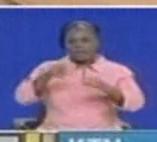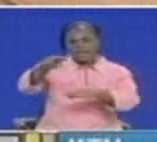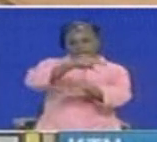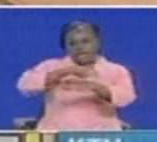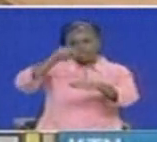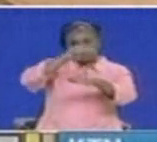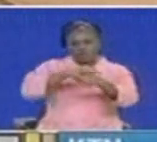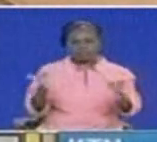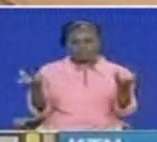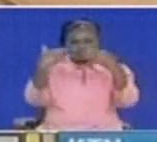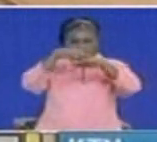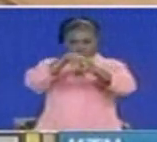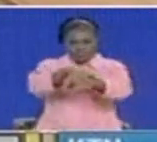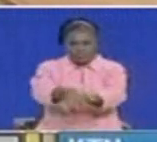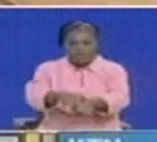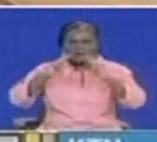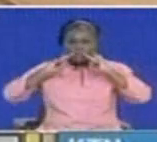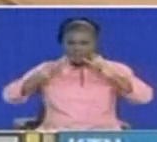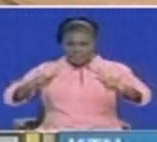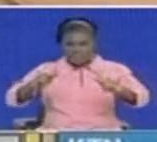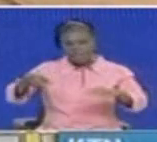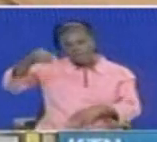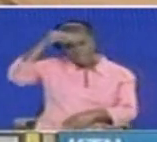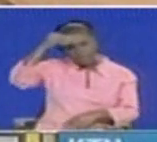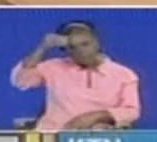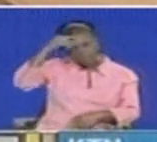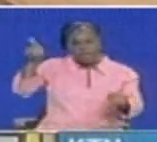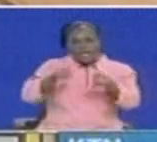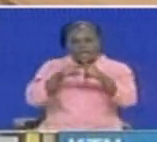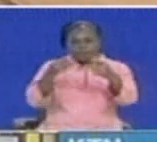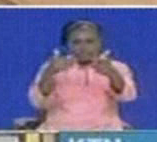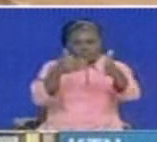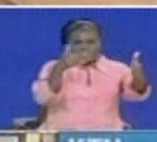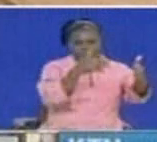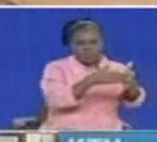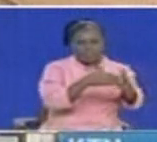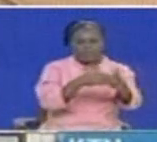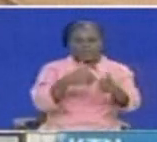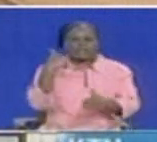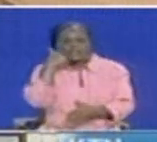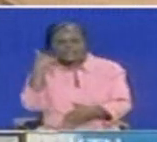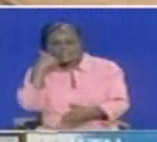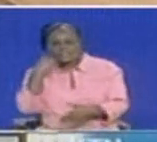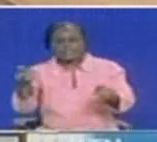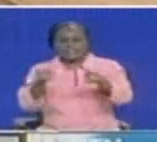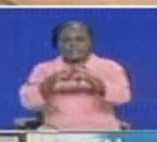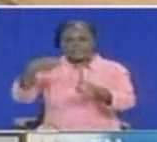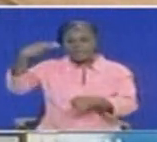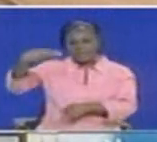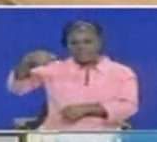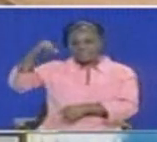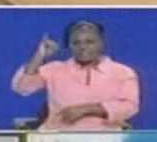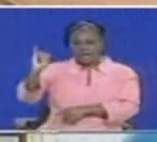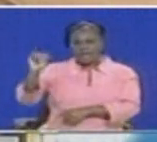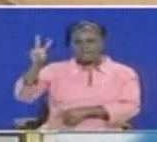national integration, peace education, and prevention of illnesses like HIV among